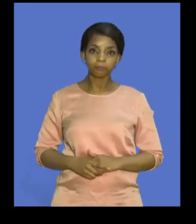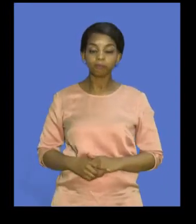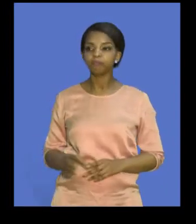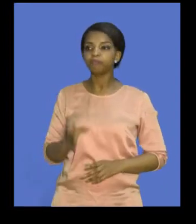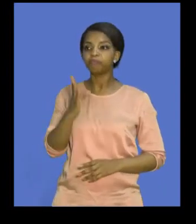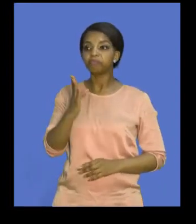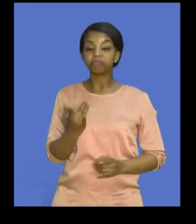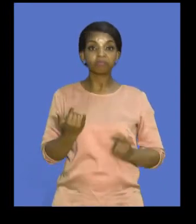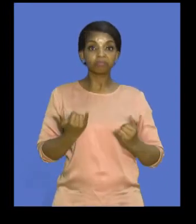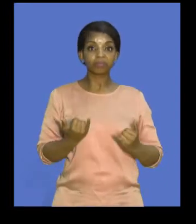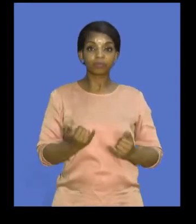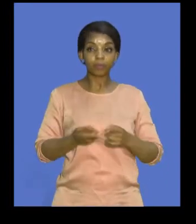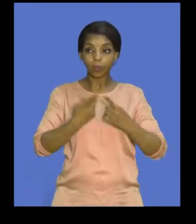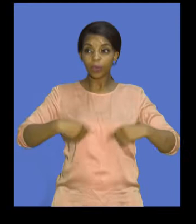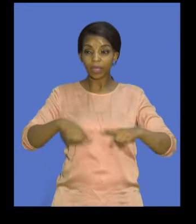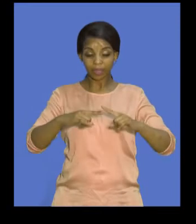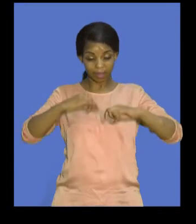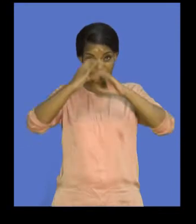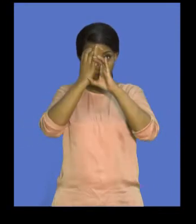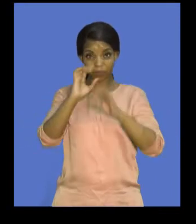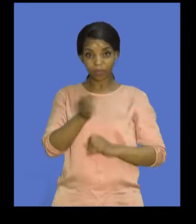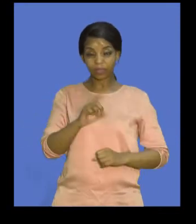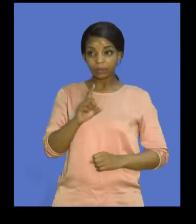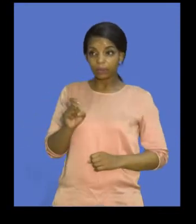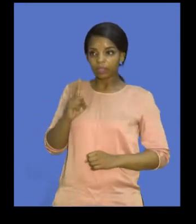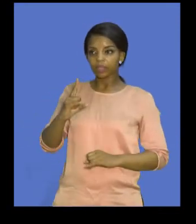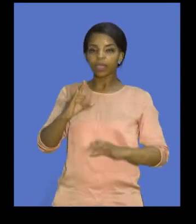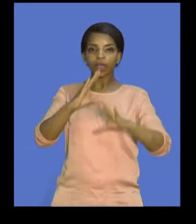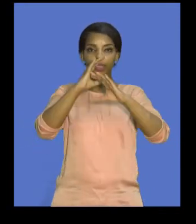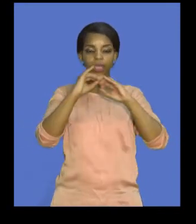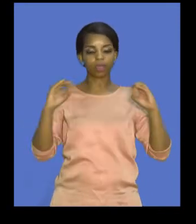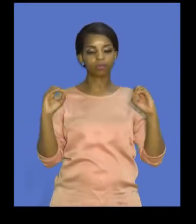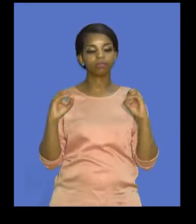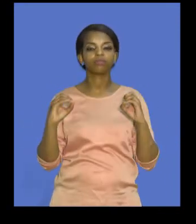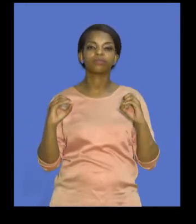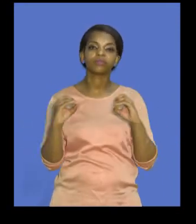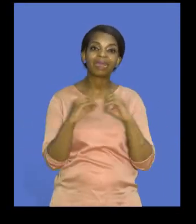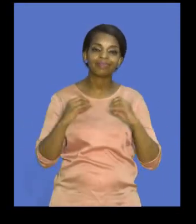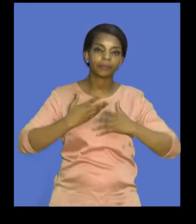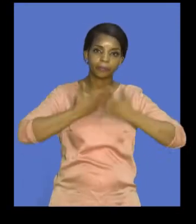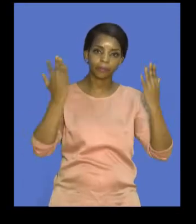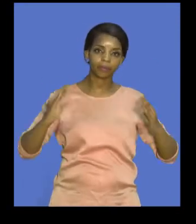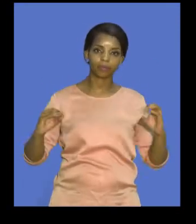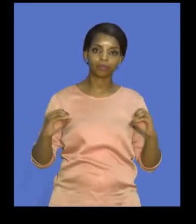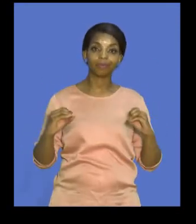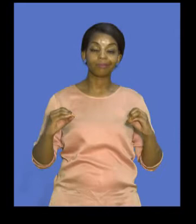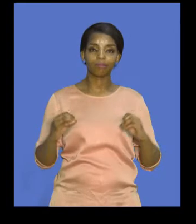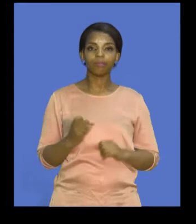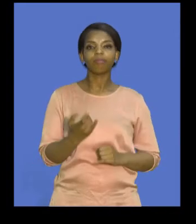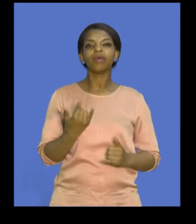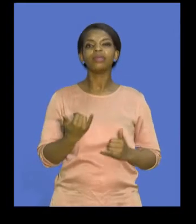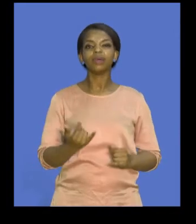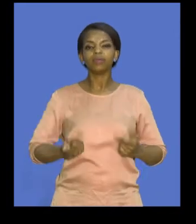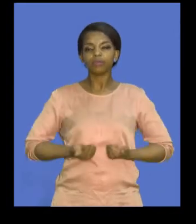are non-contact with respect to the Coulombs Law. What we already know is that between any 2-point charges, there is